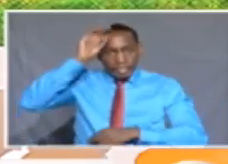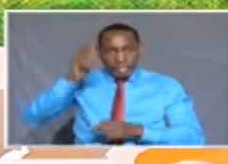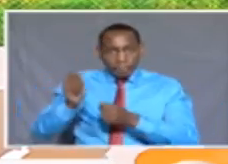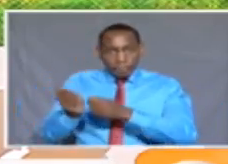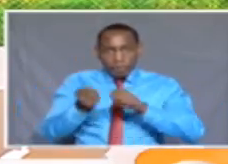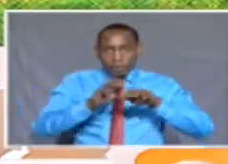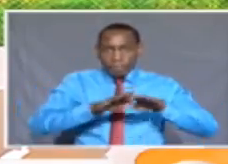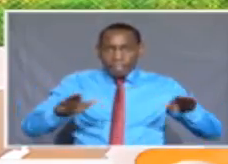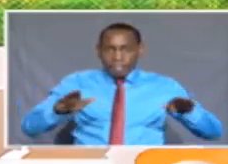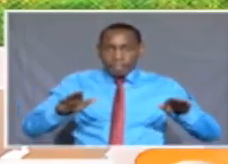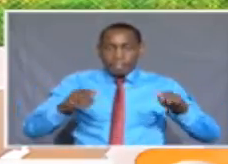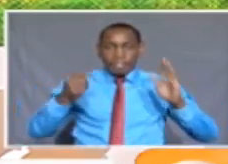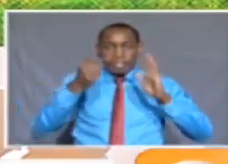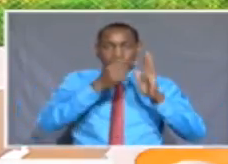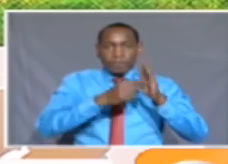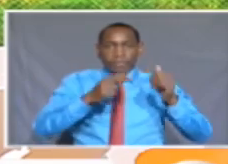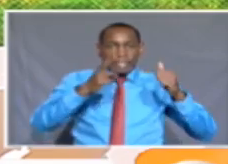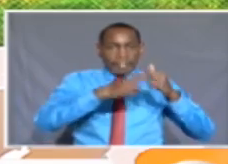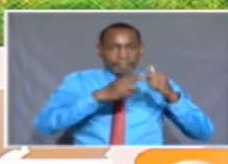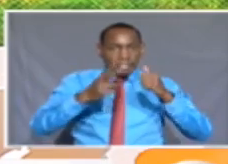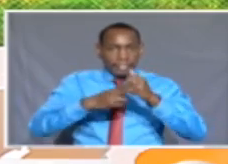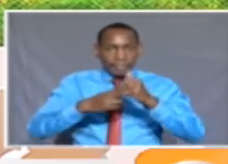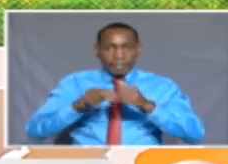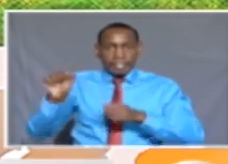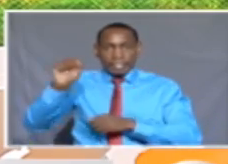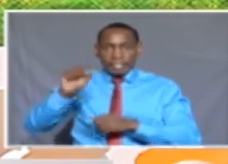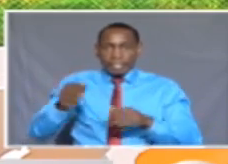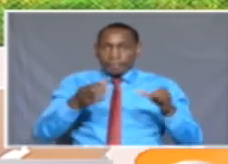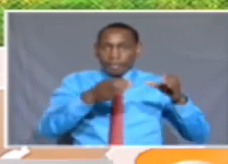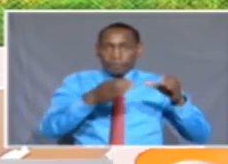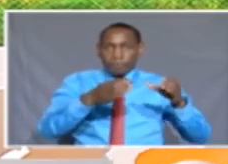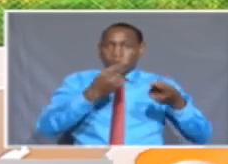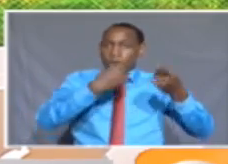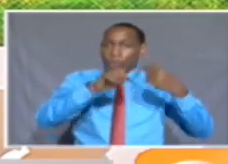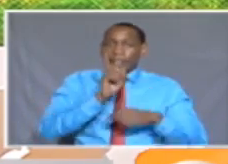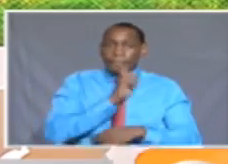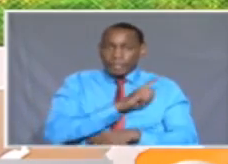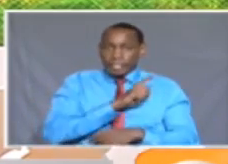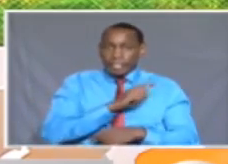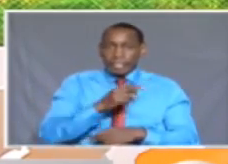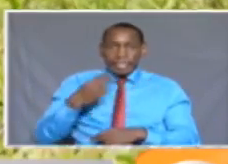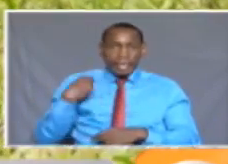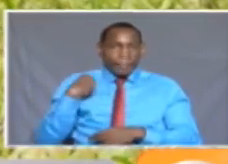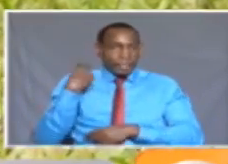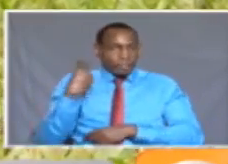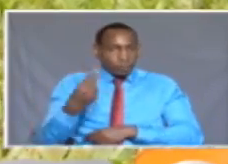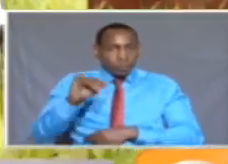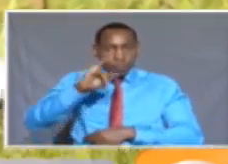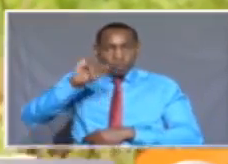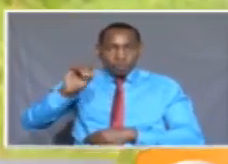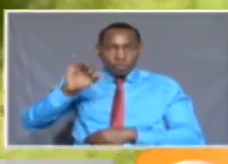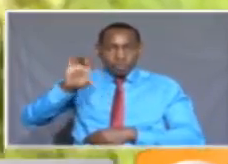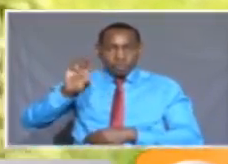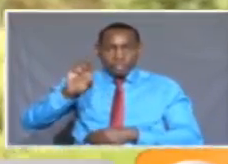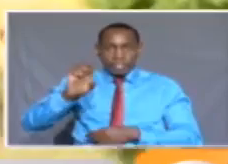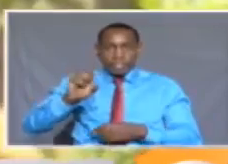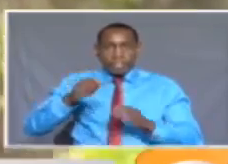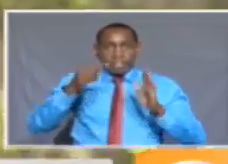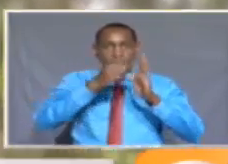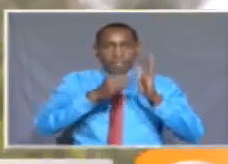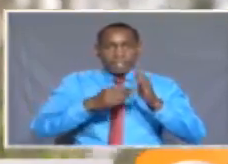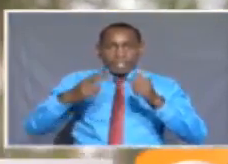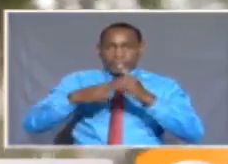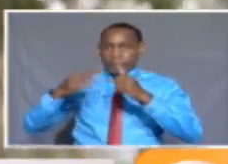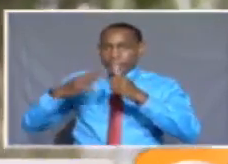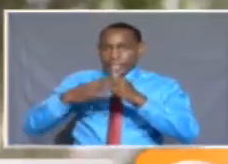Club. Karume scored 77 gross in the silver division to earn the victory. She was closely followed by Joyce Wanjiru, who scored a 79